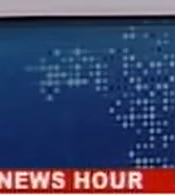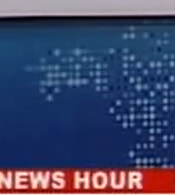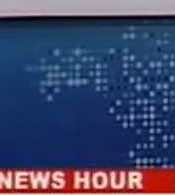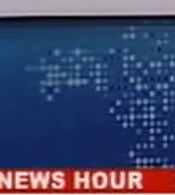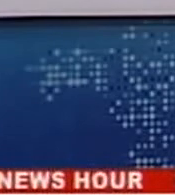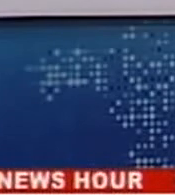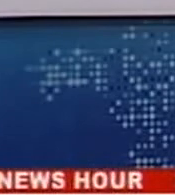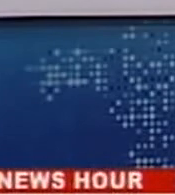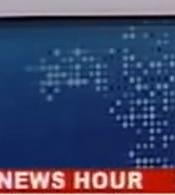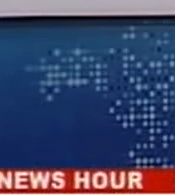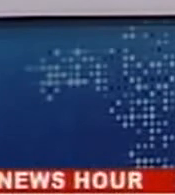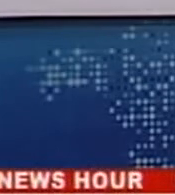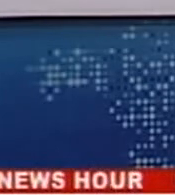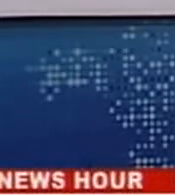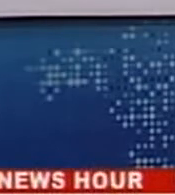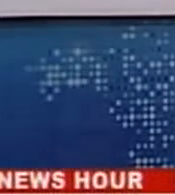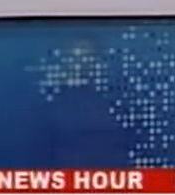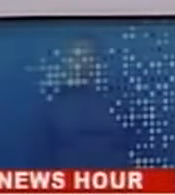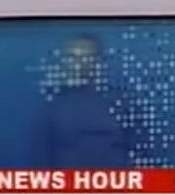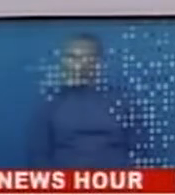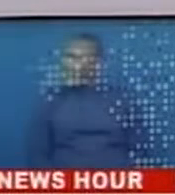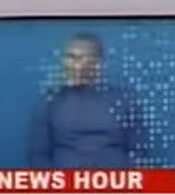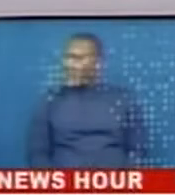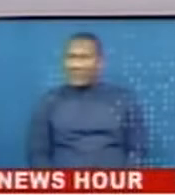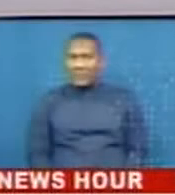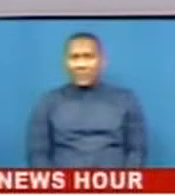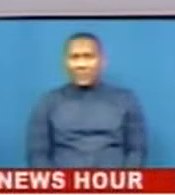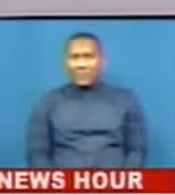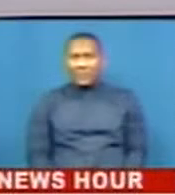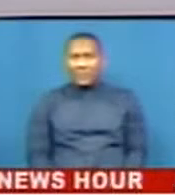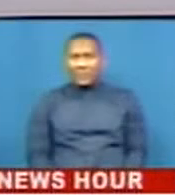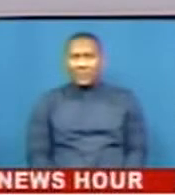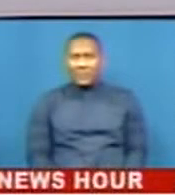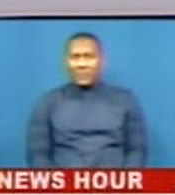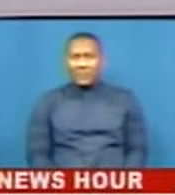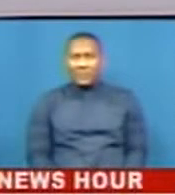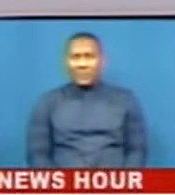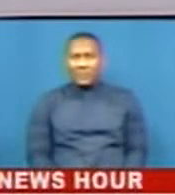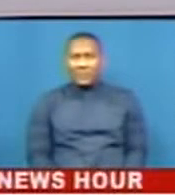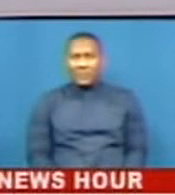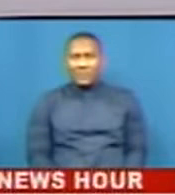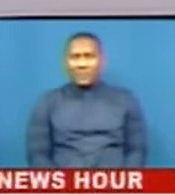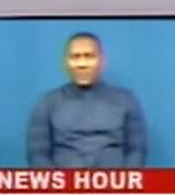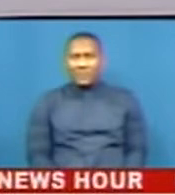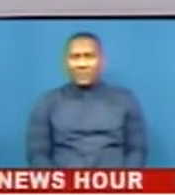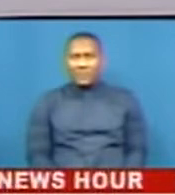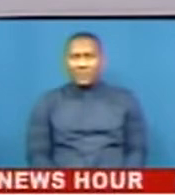President Akufo-Addo said a meeting on the Volta Basin will soon be convened in Accra.